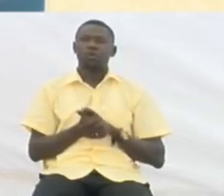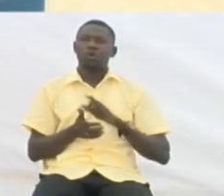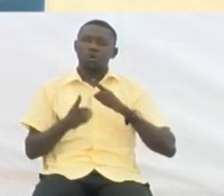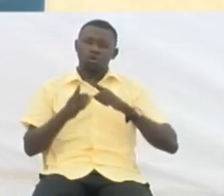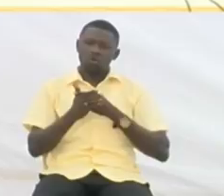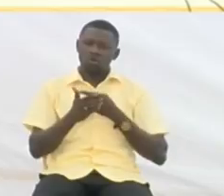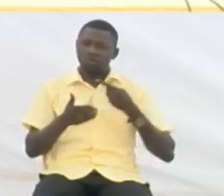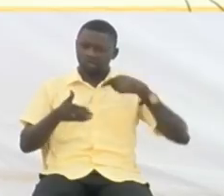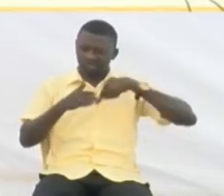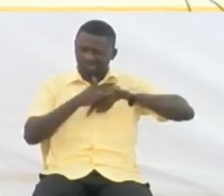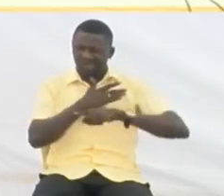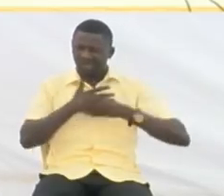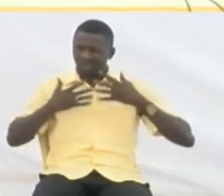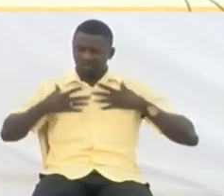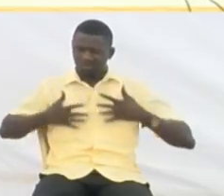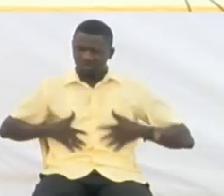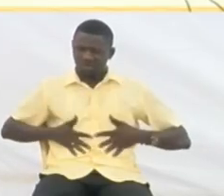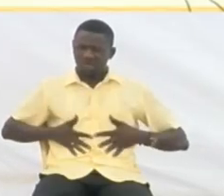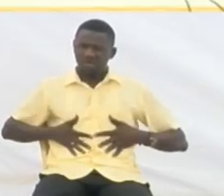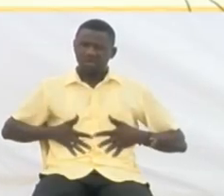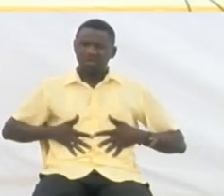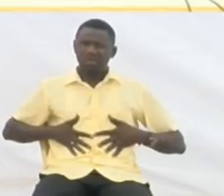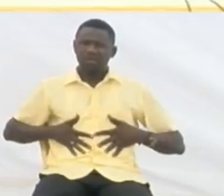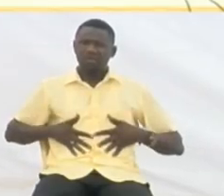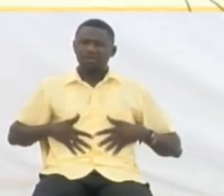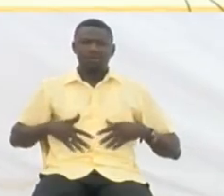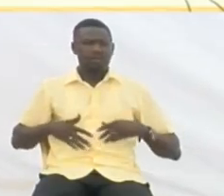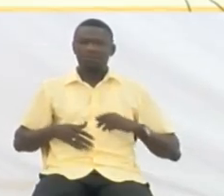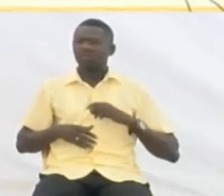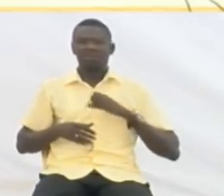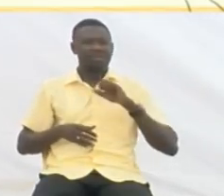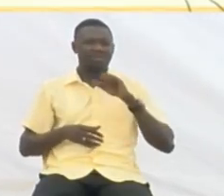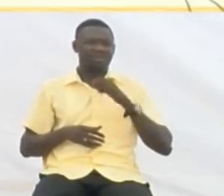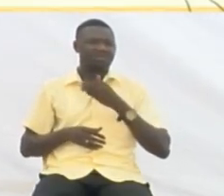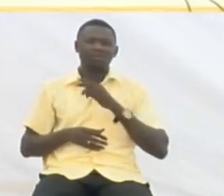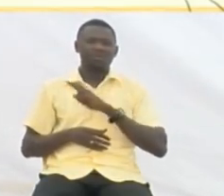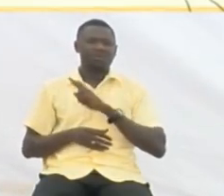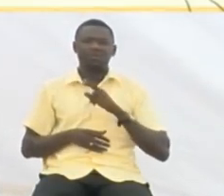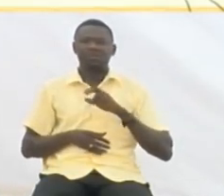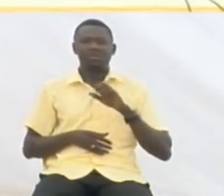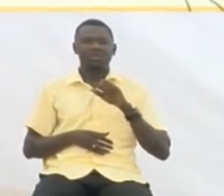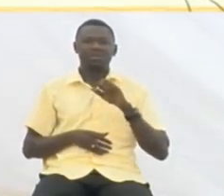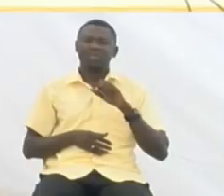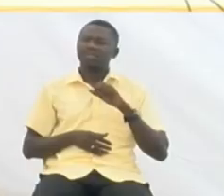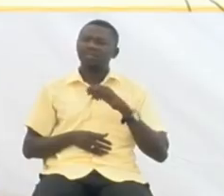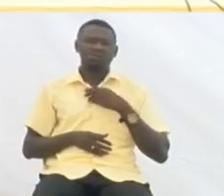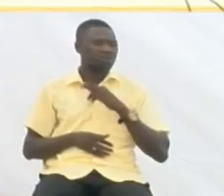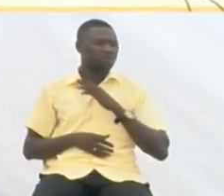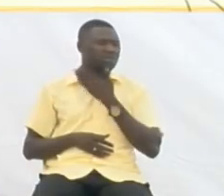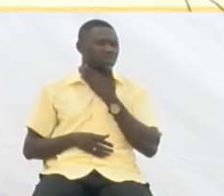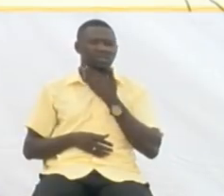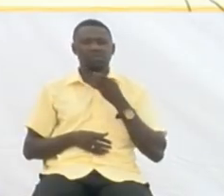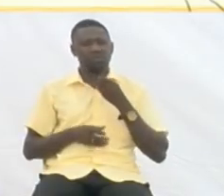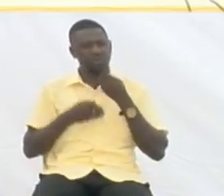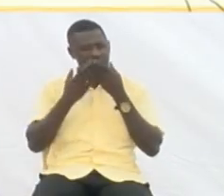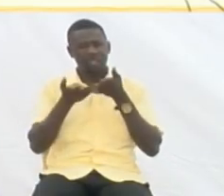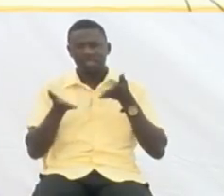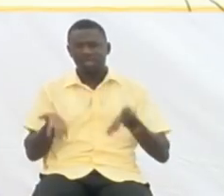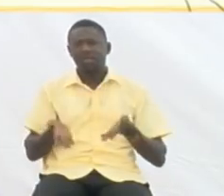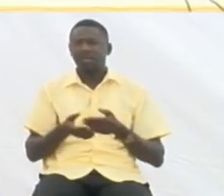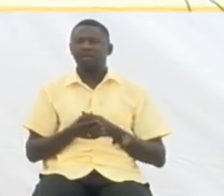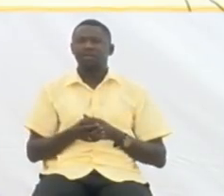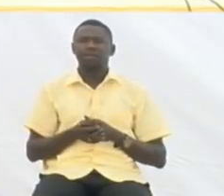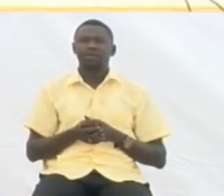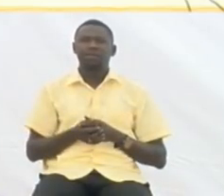you, or it's in your system, you don't say that here. You will not say